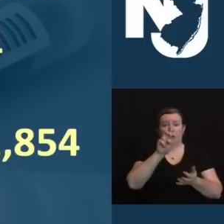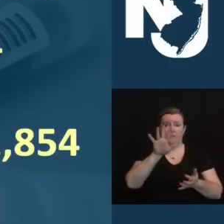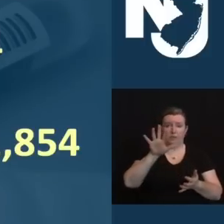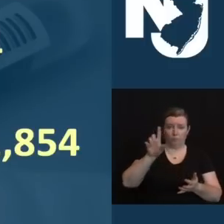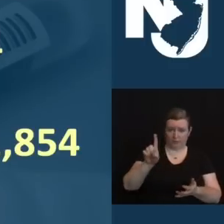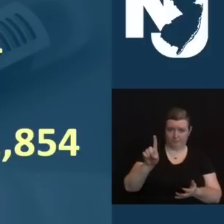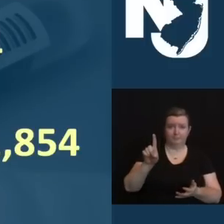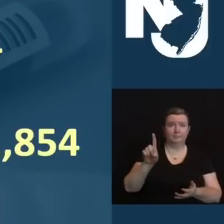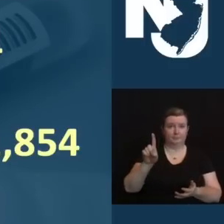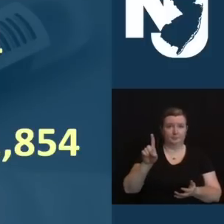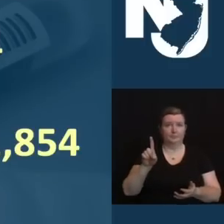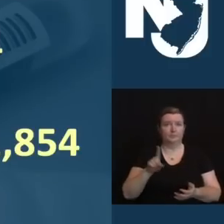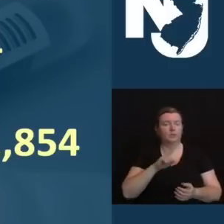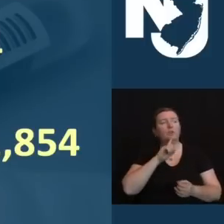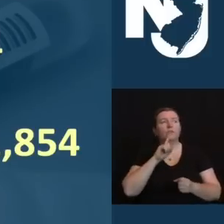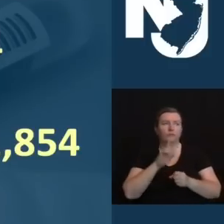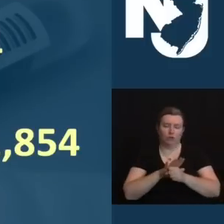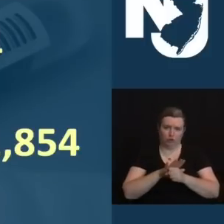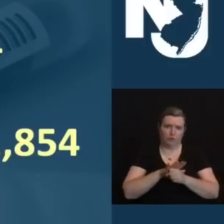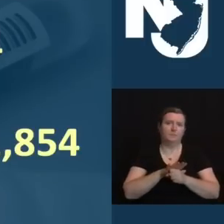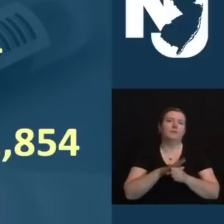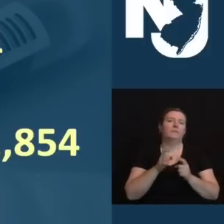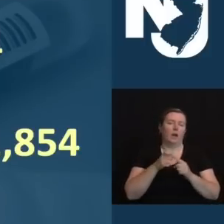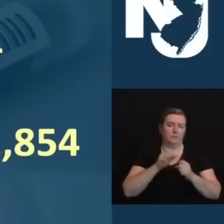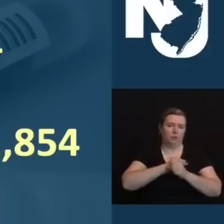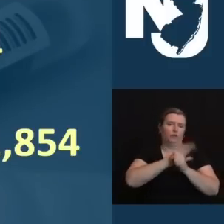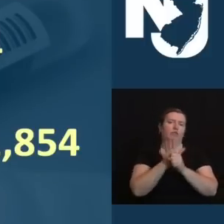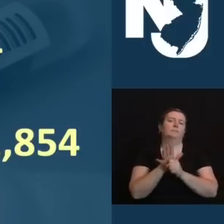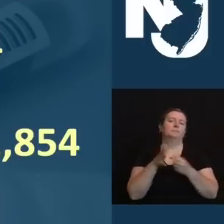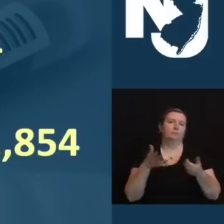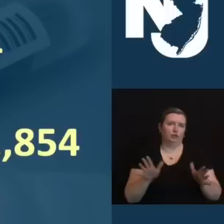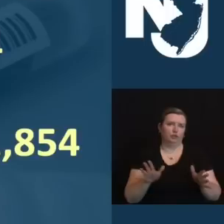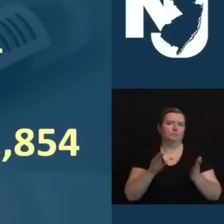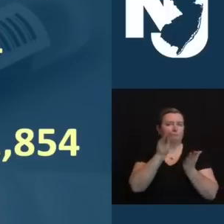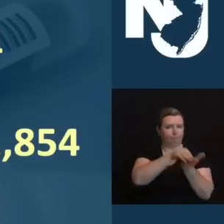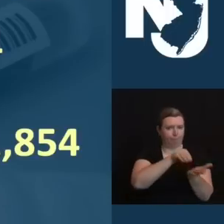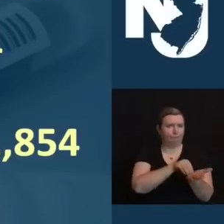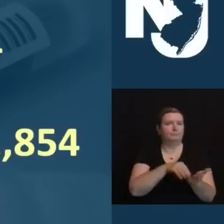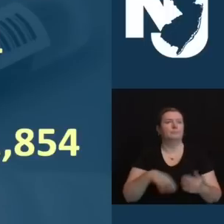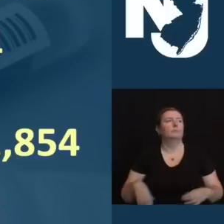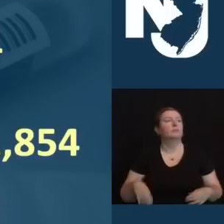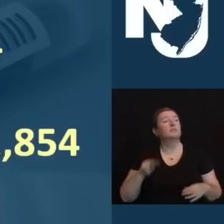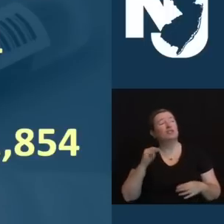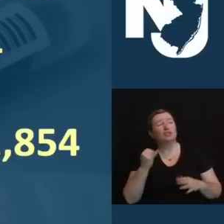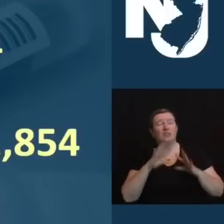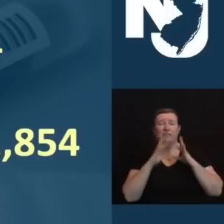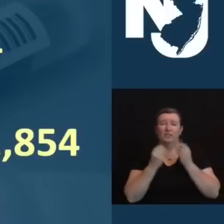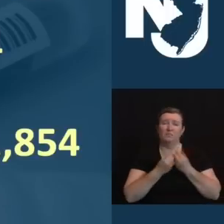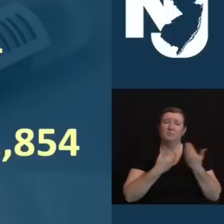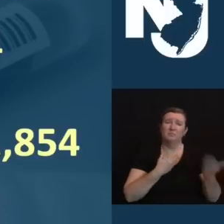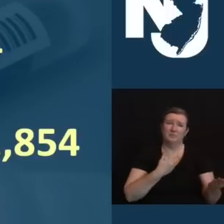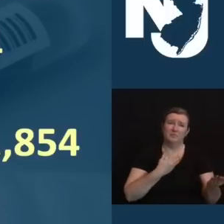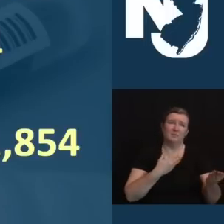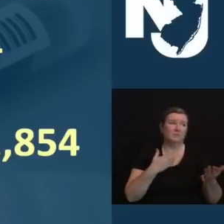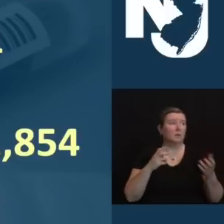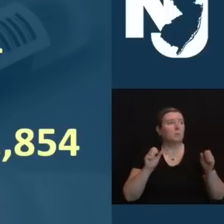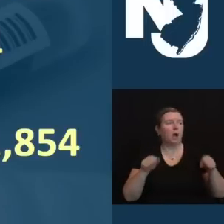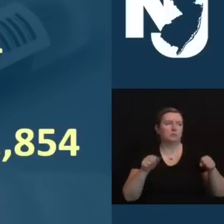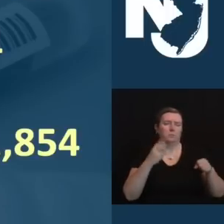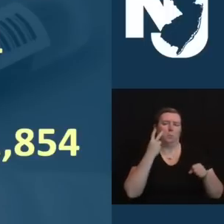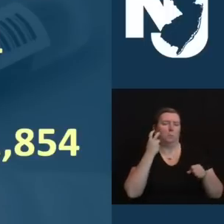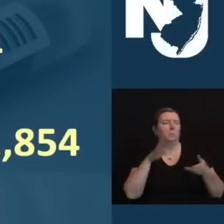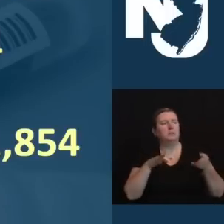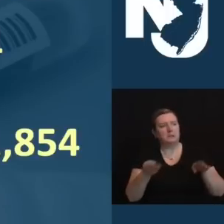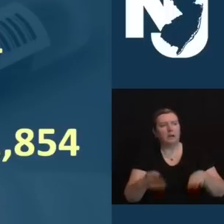13,251 confirmed fatalities from our New Jersey family. The number of probable deaths that Ed went through the other day